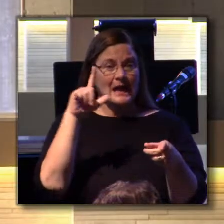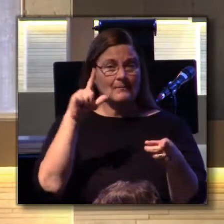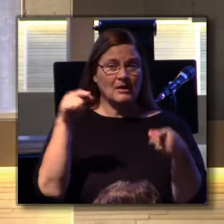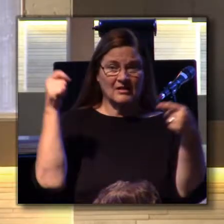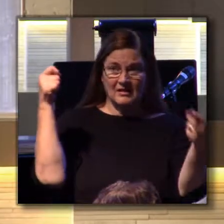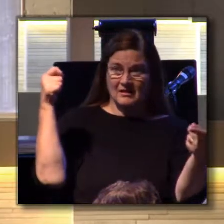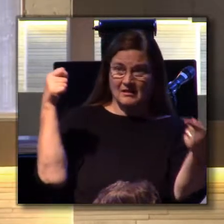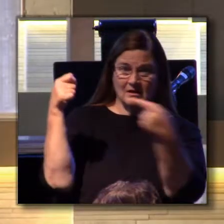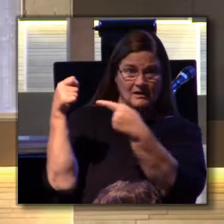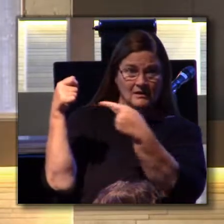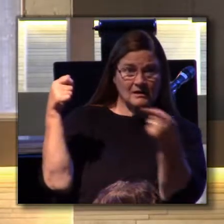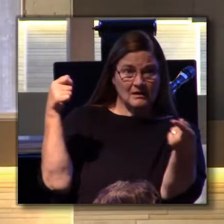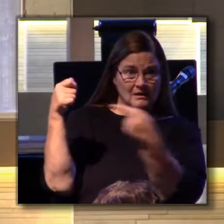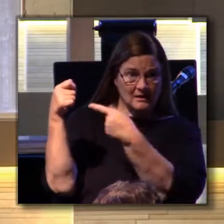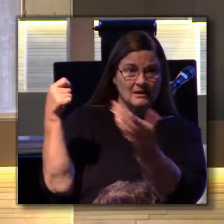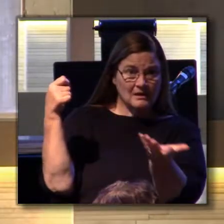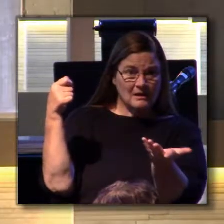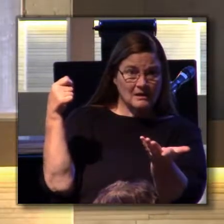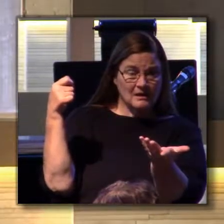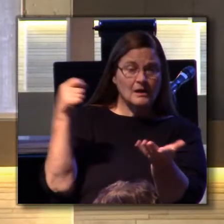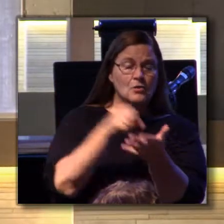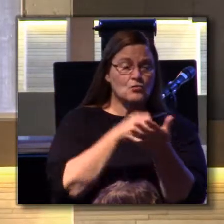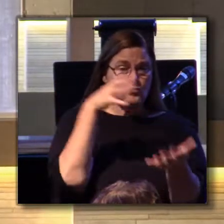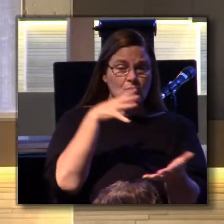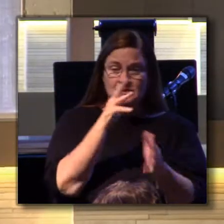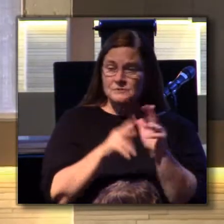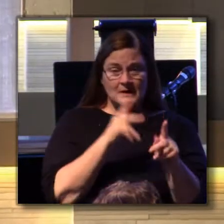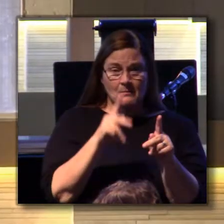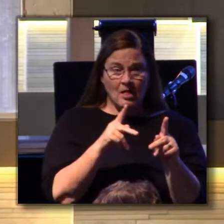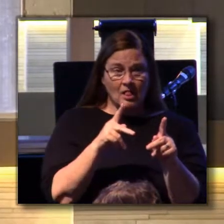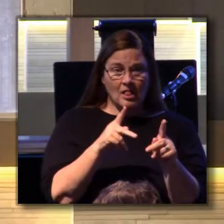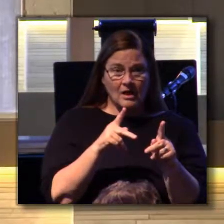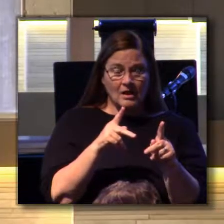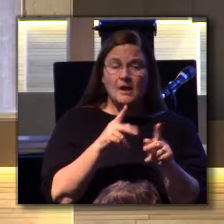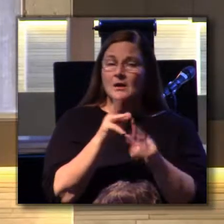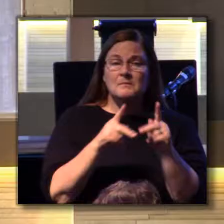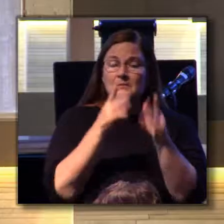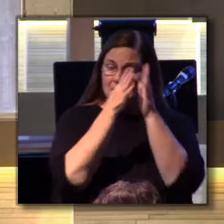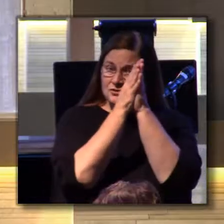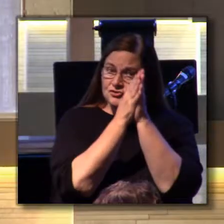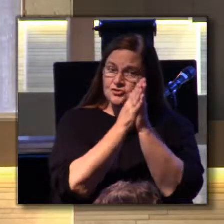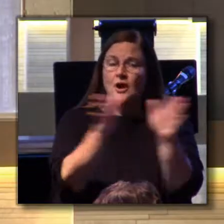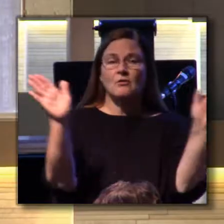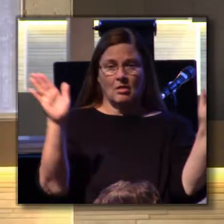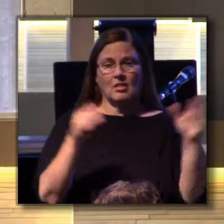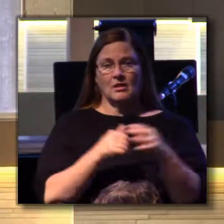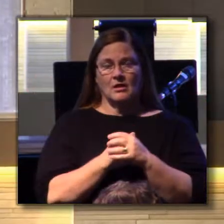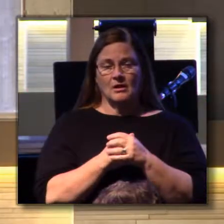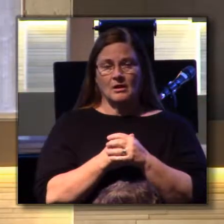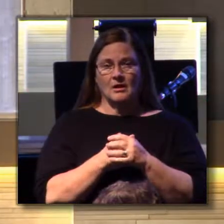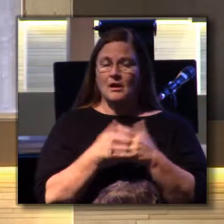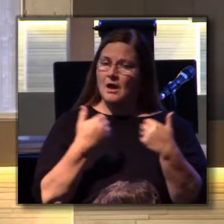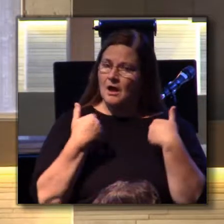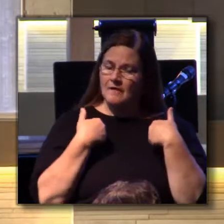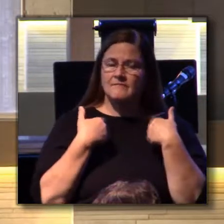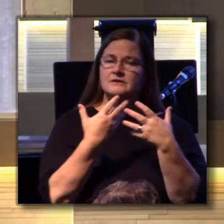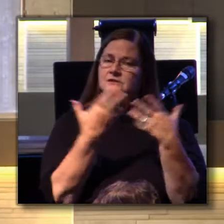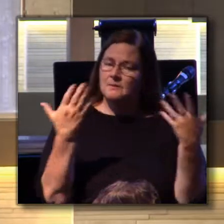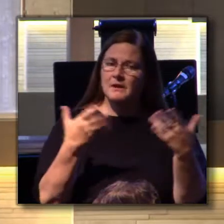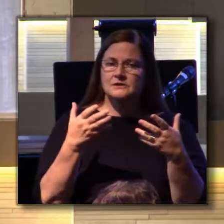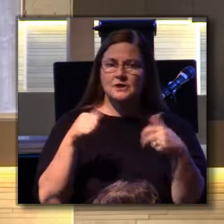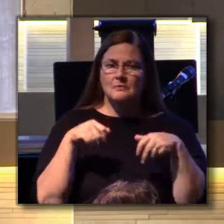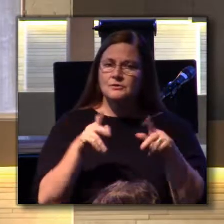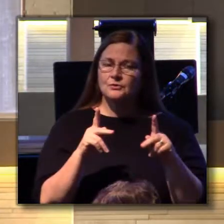and he said, rich people in general, have as much chance of